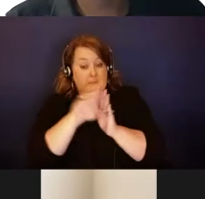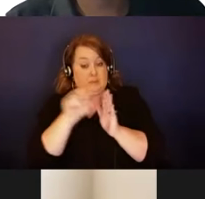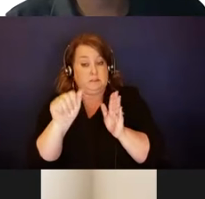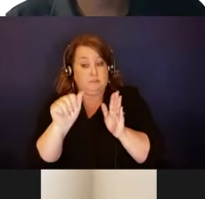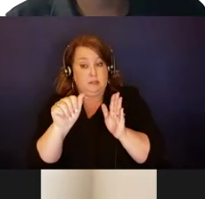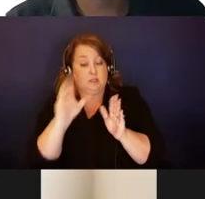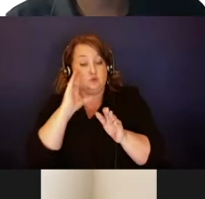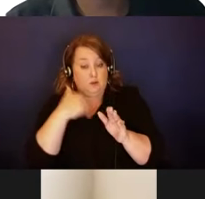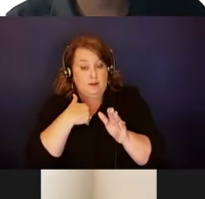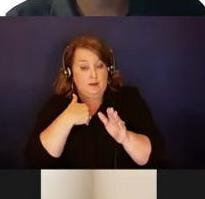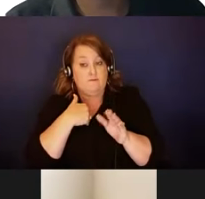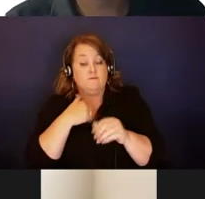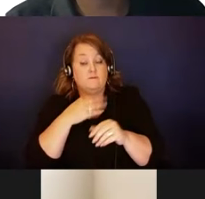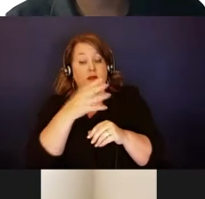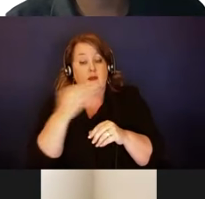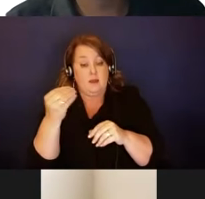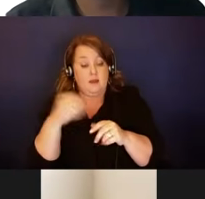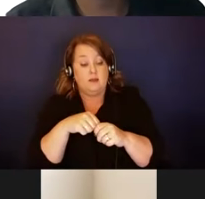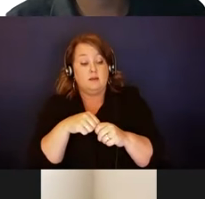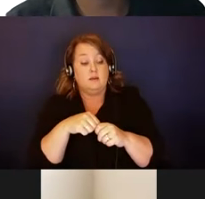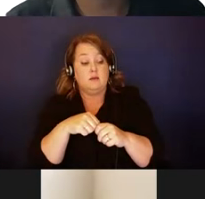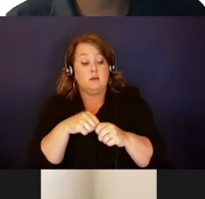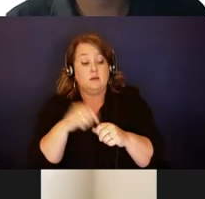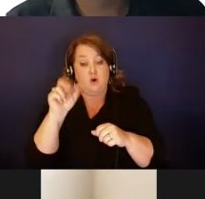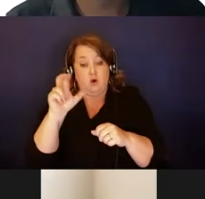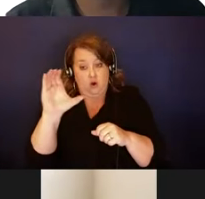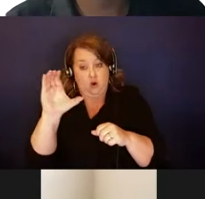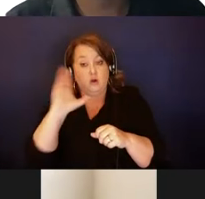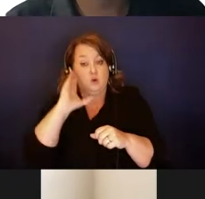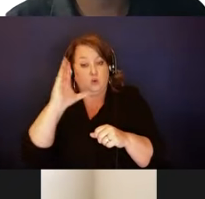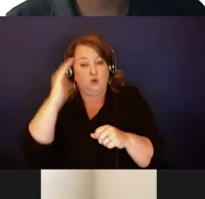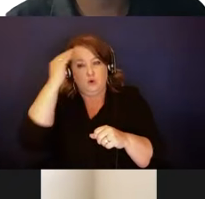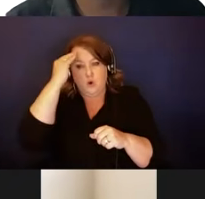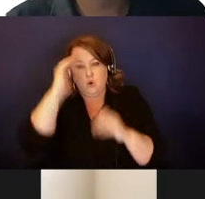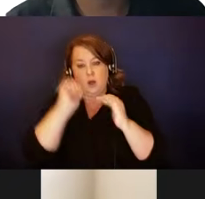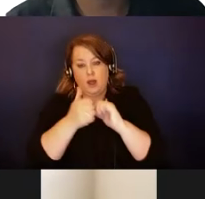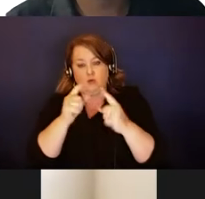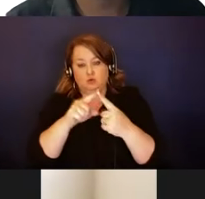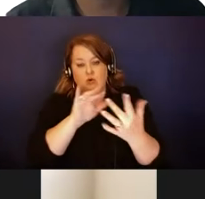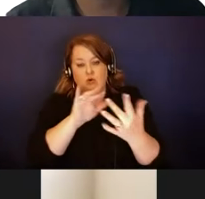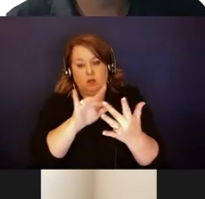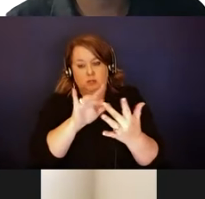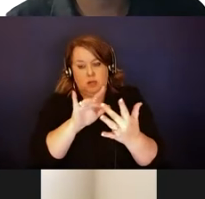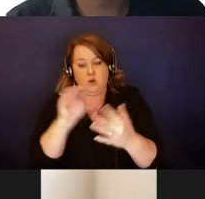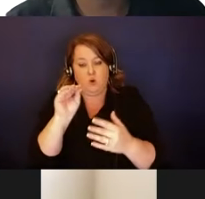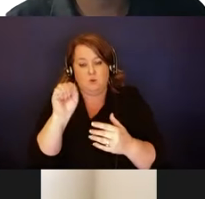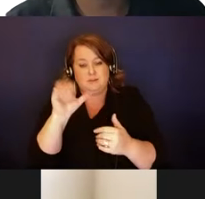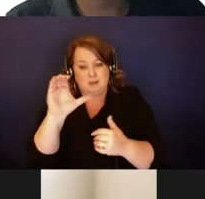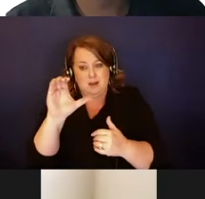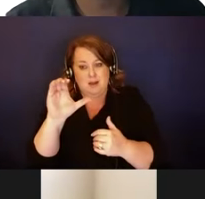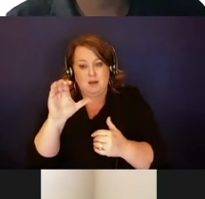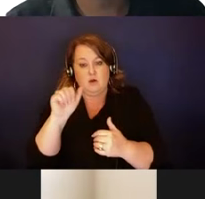it, and the ARC would know about how to get a hold of OSAC, the ARC of